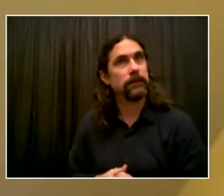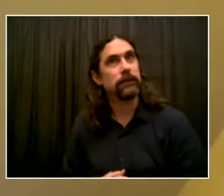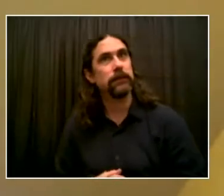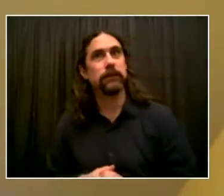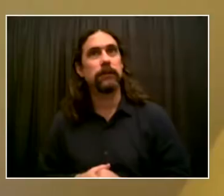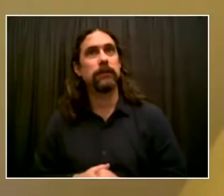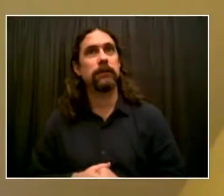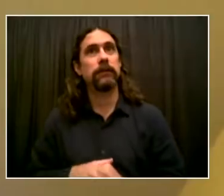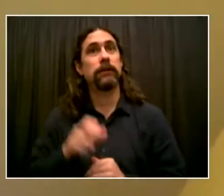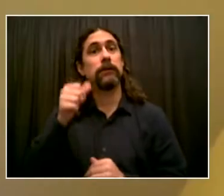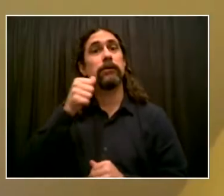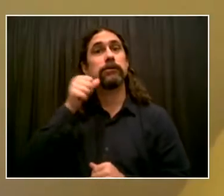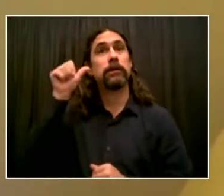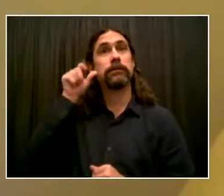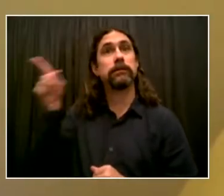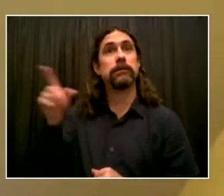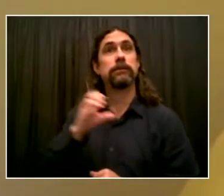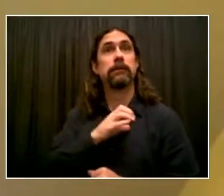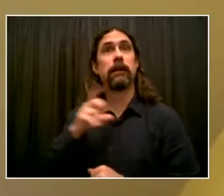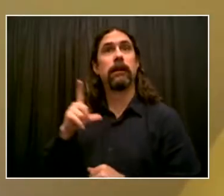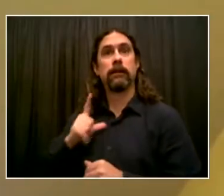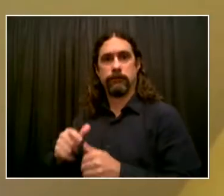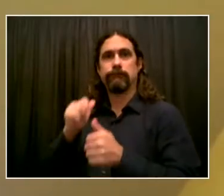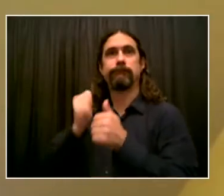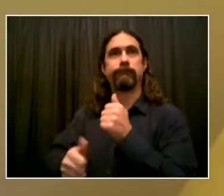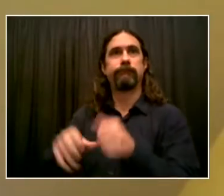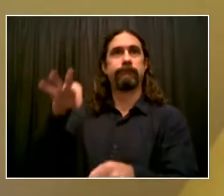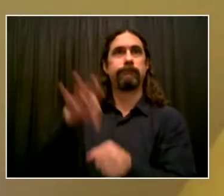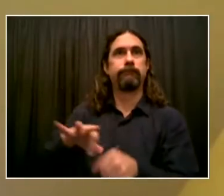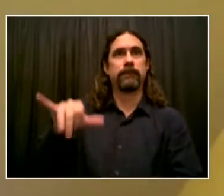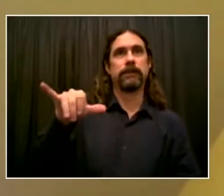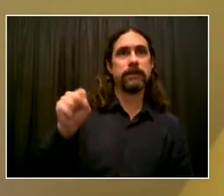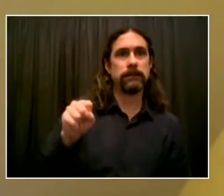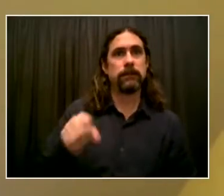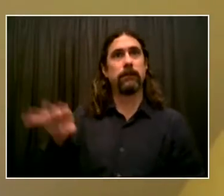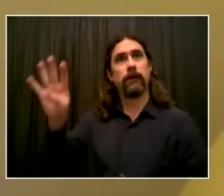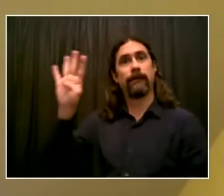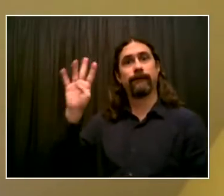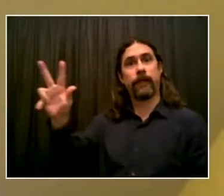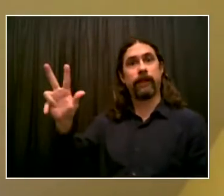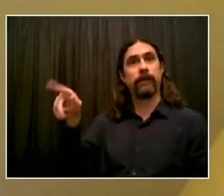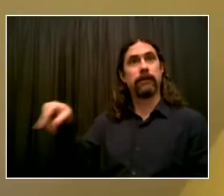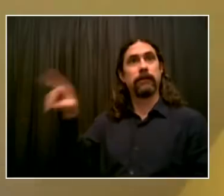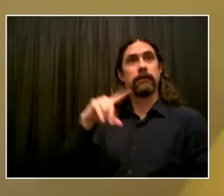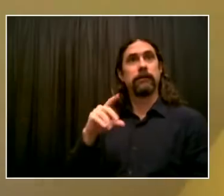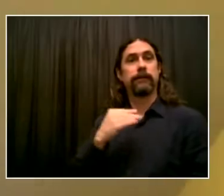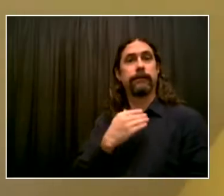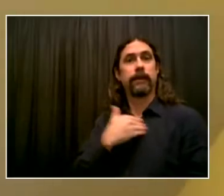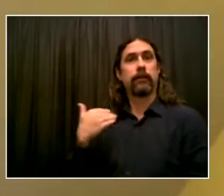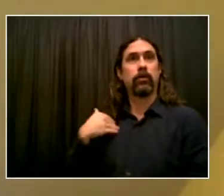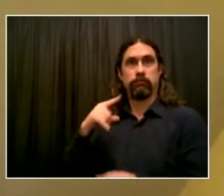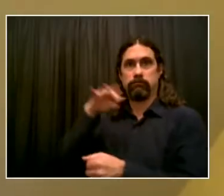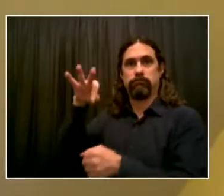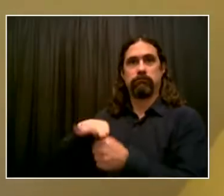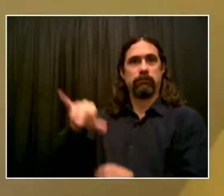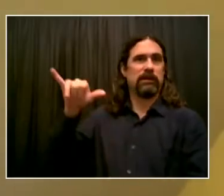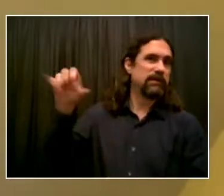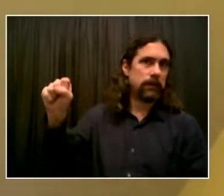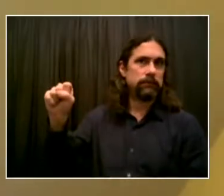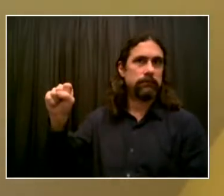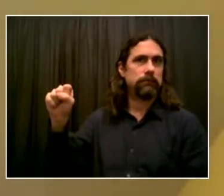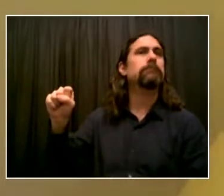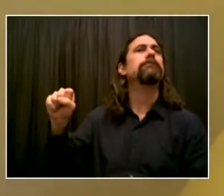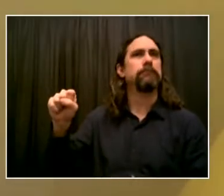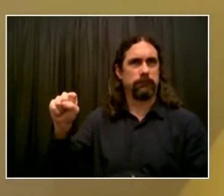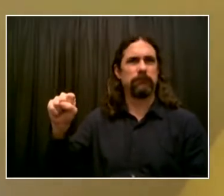this application send a clear message to all New Yorkers that we cannot let shadows overshadow the health